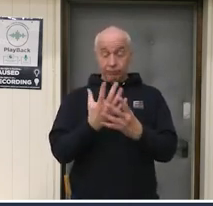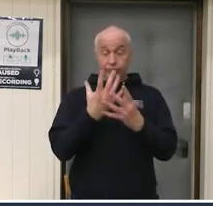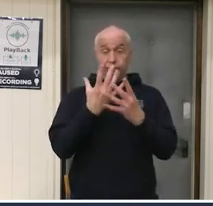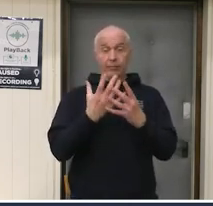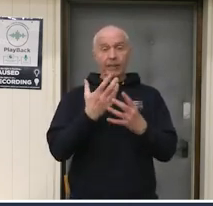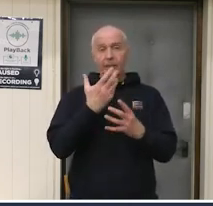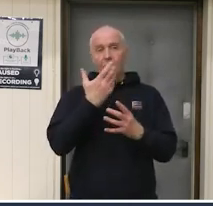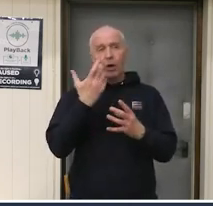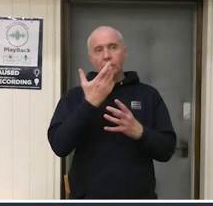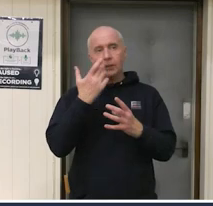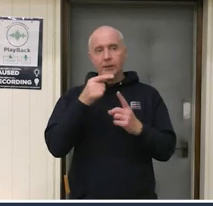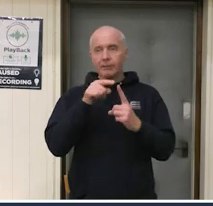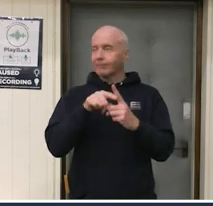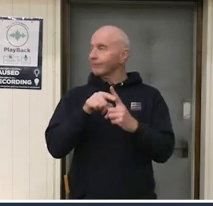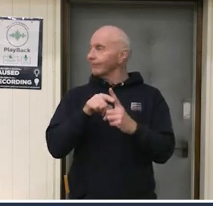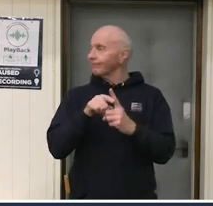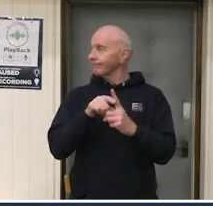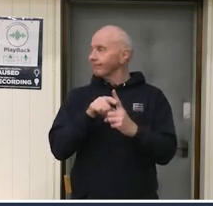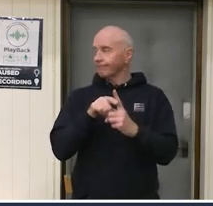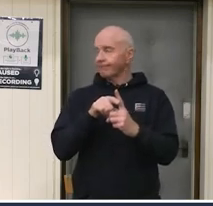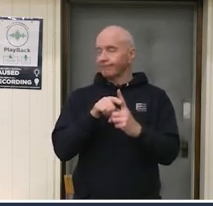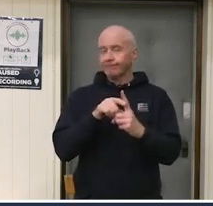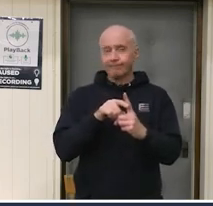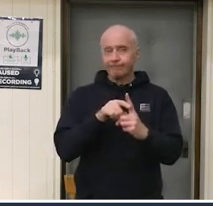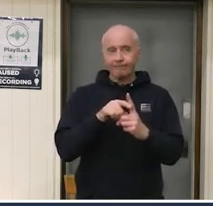hottest bit. No.